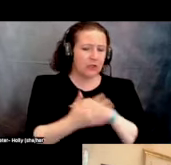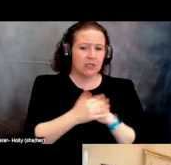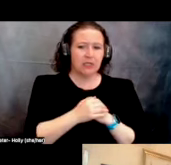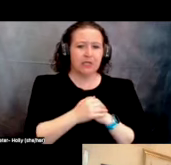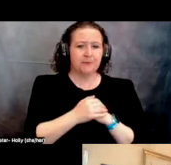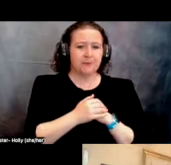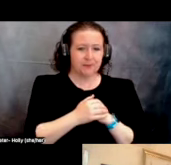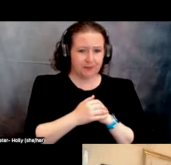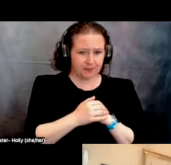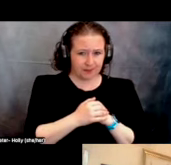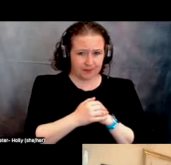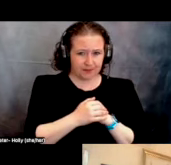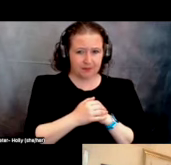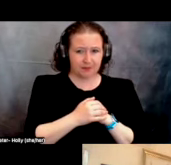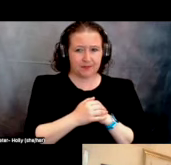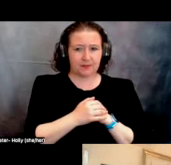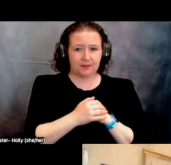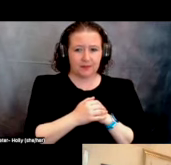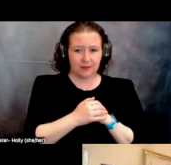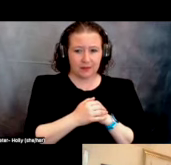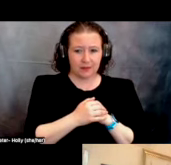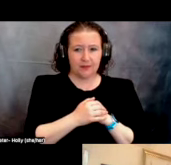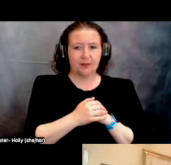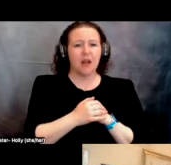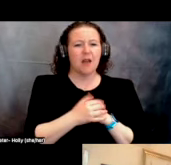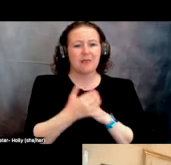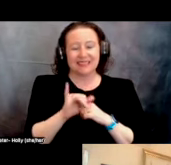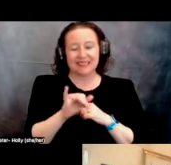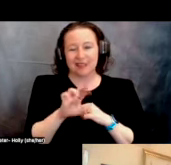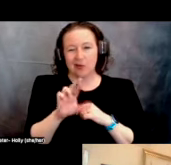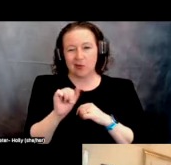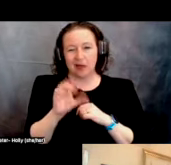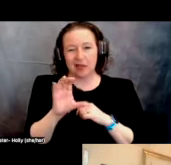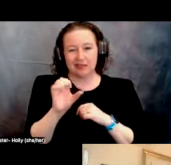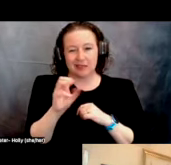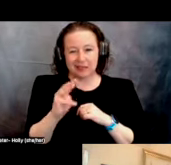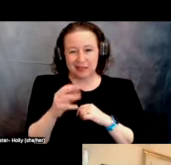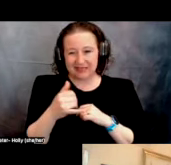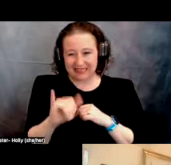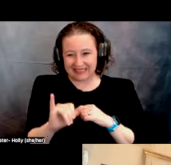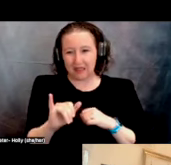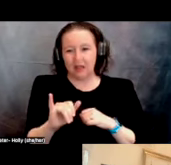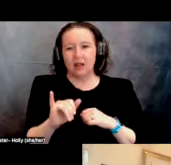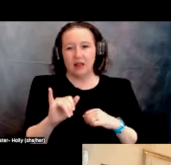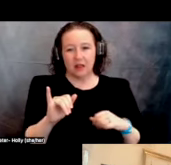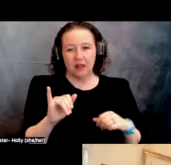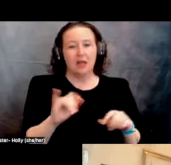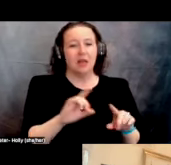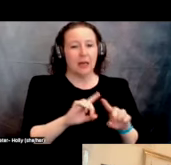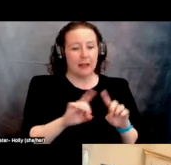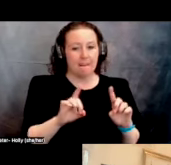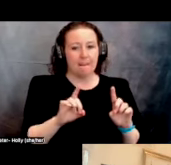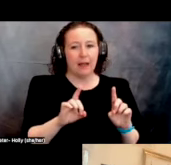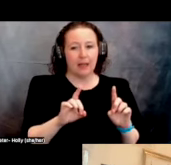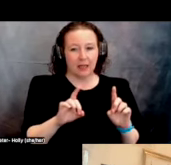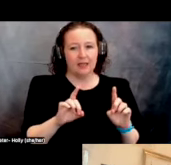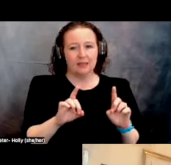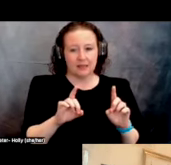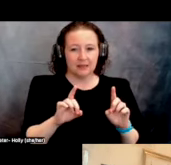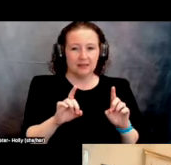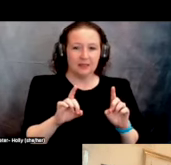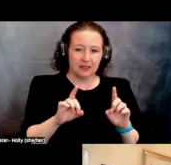As you said, there was still racism, you know, but we just kind of, you know, managed and